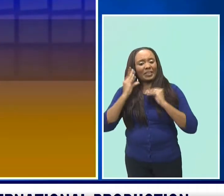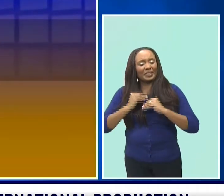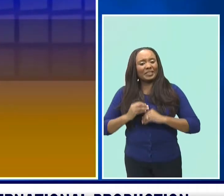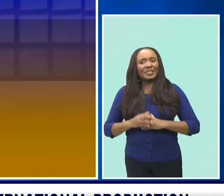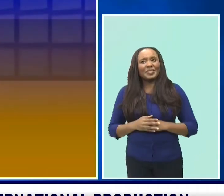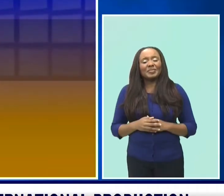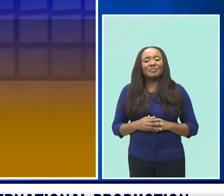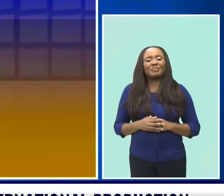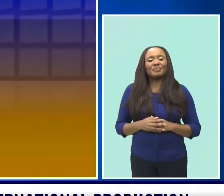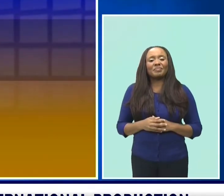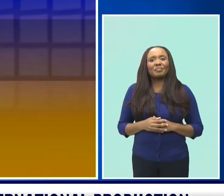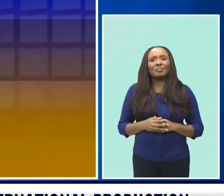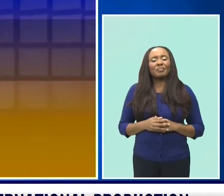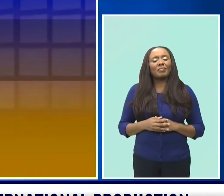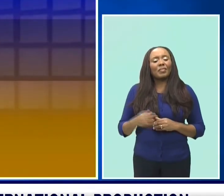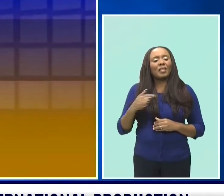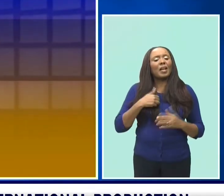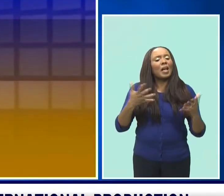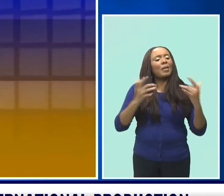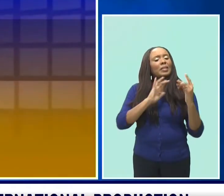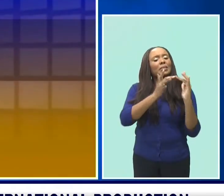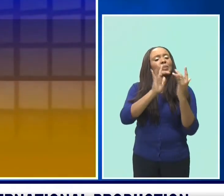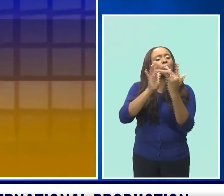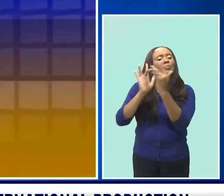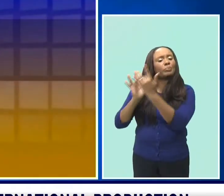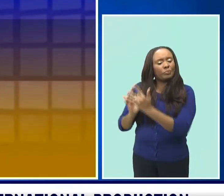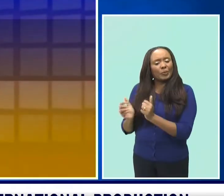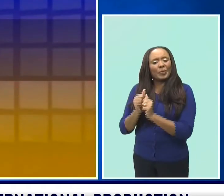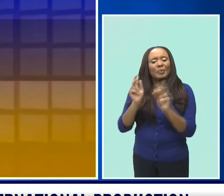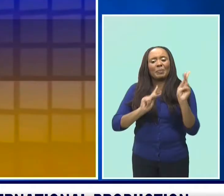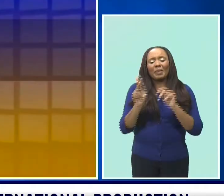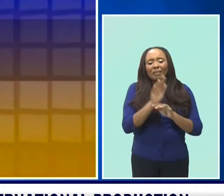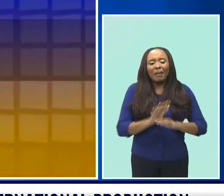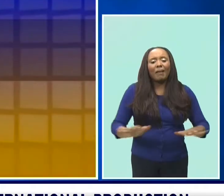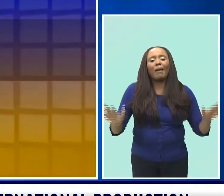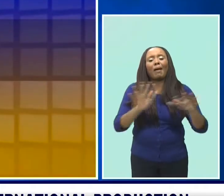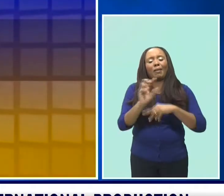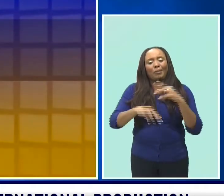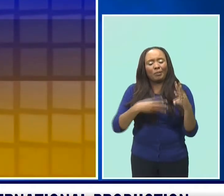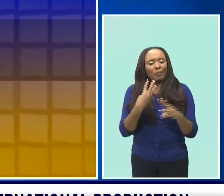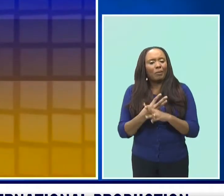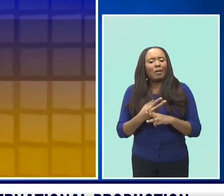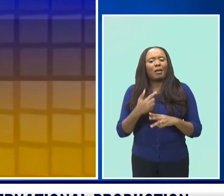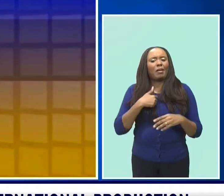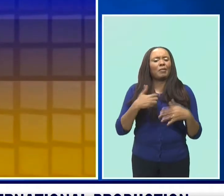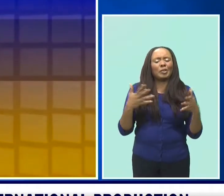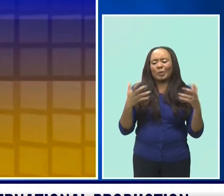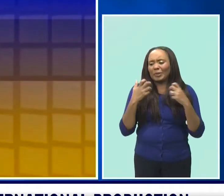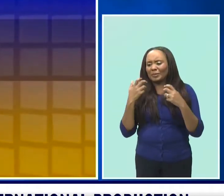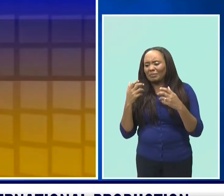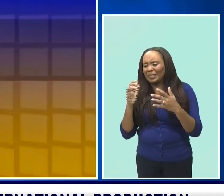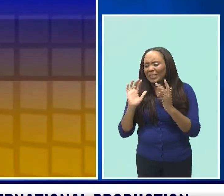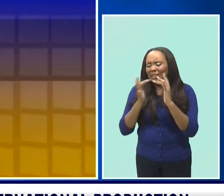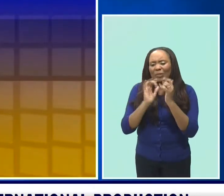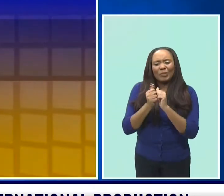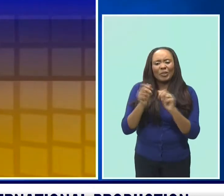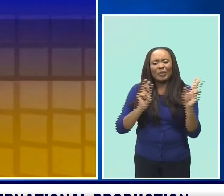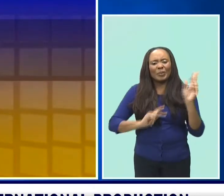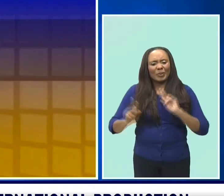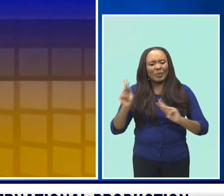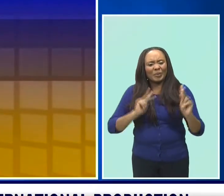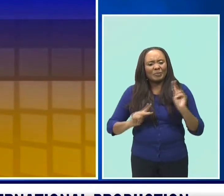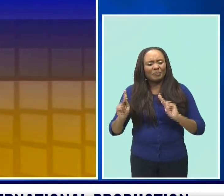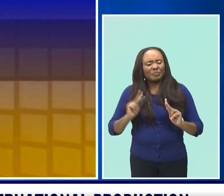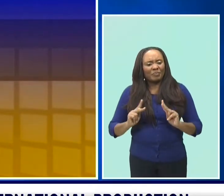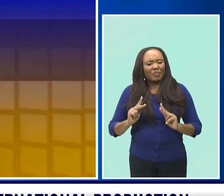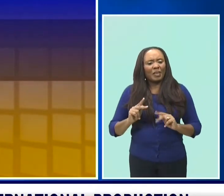want to make lots of connections and make sure that my networking skills are really, really up to